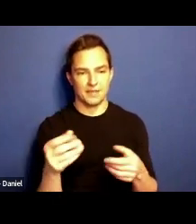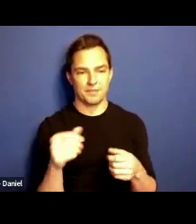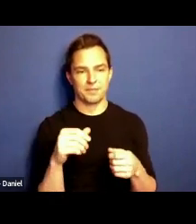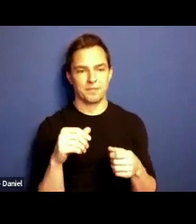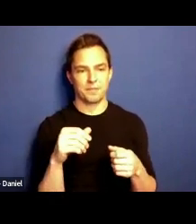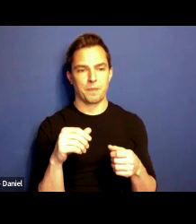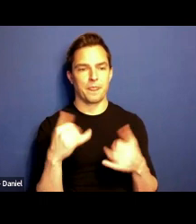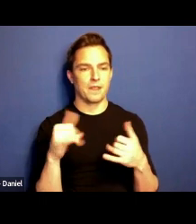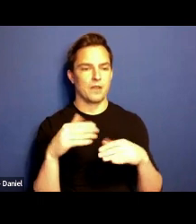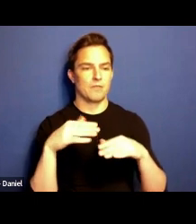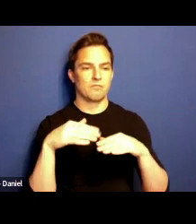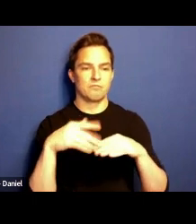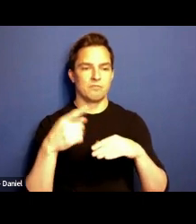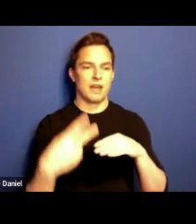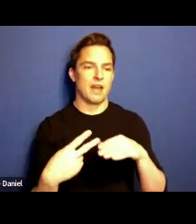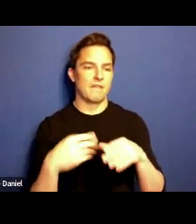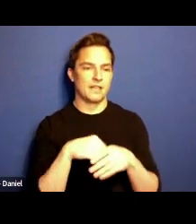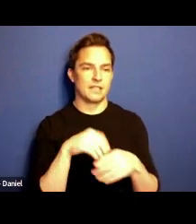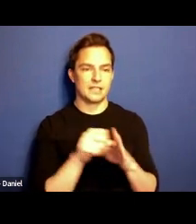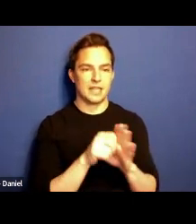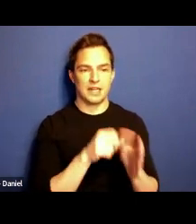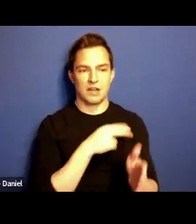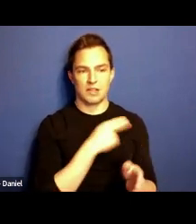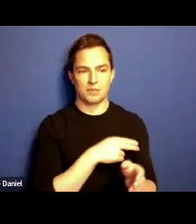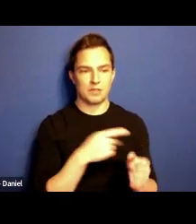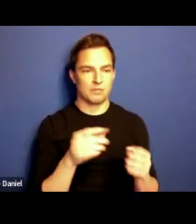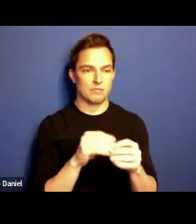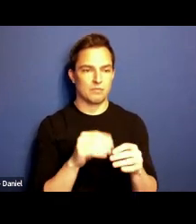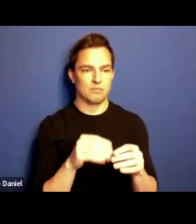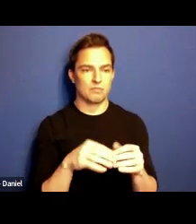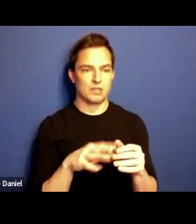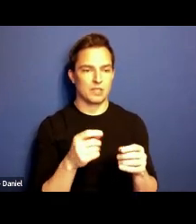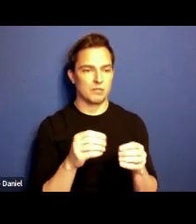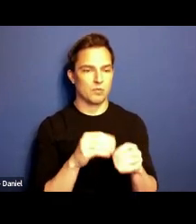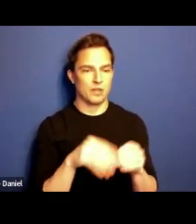still over half of the patients in state hospitals were forensic status.